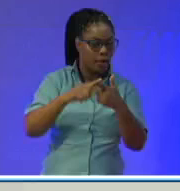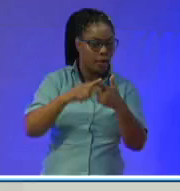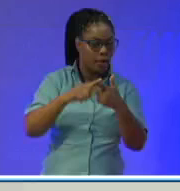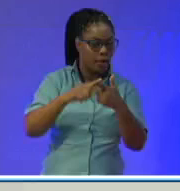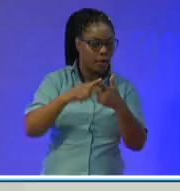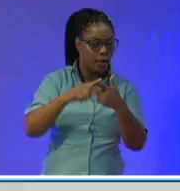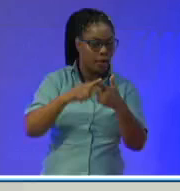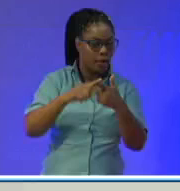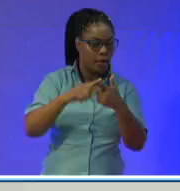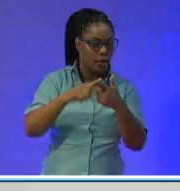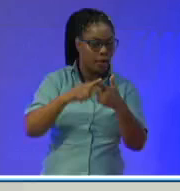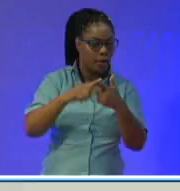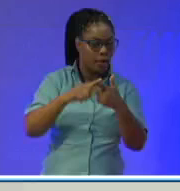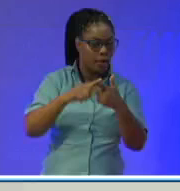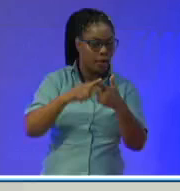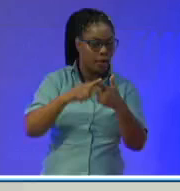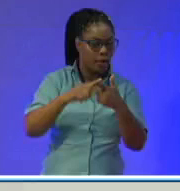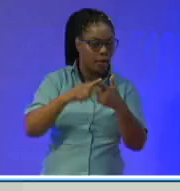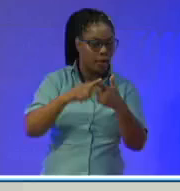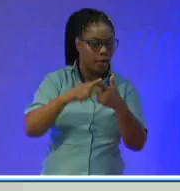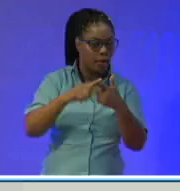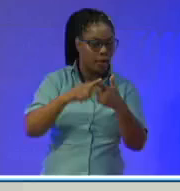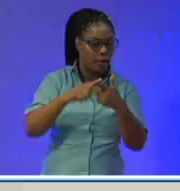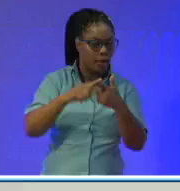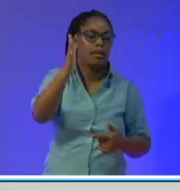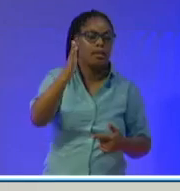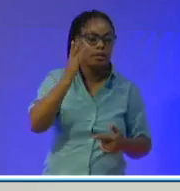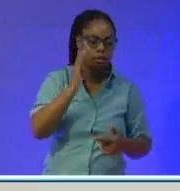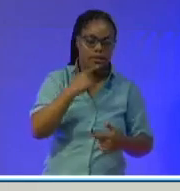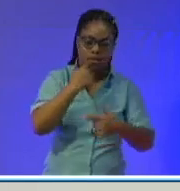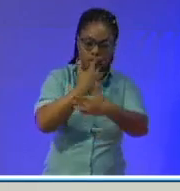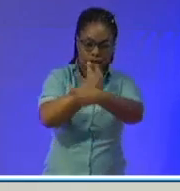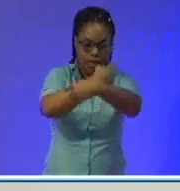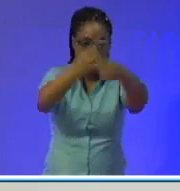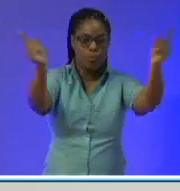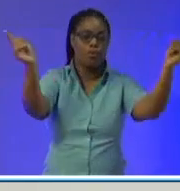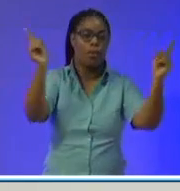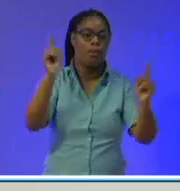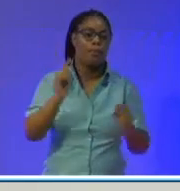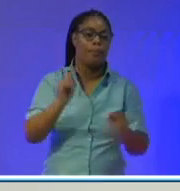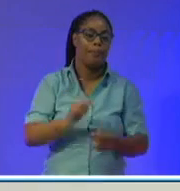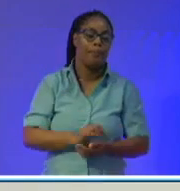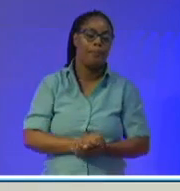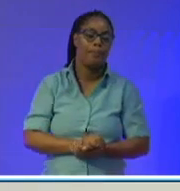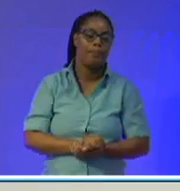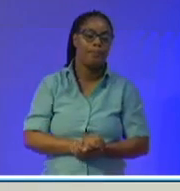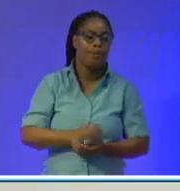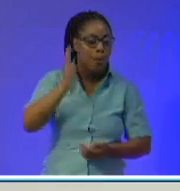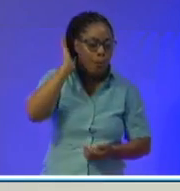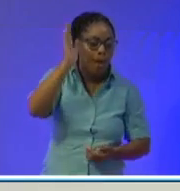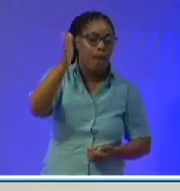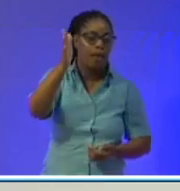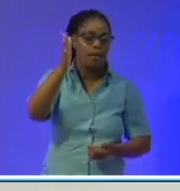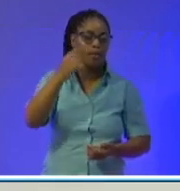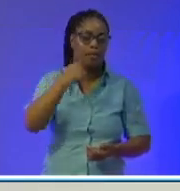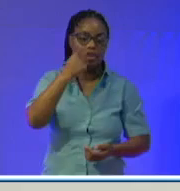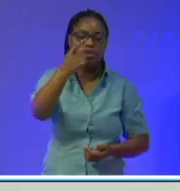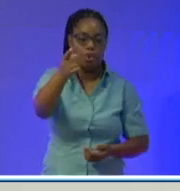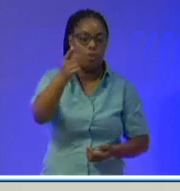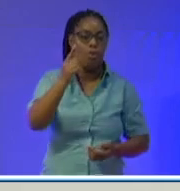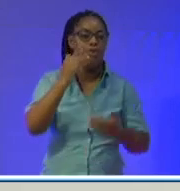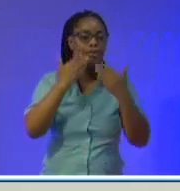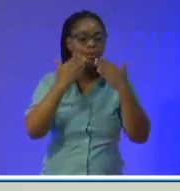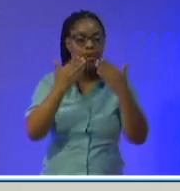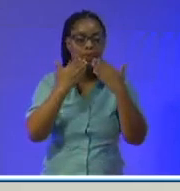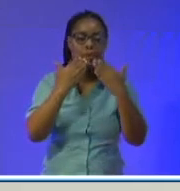travel advisories, as usual, we will come to you, the public, and let you know via the media. Thank you very much. Thank you,